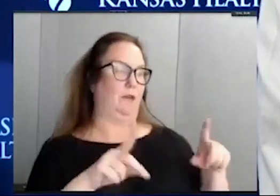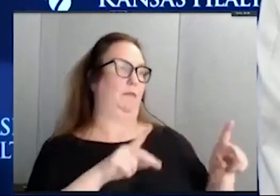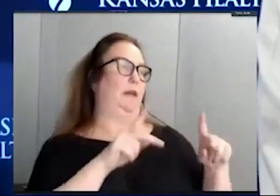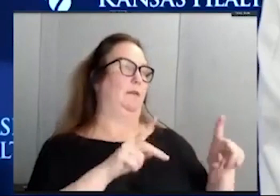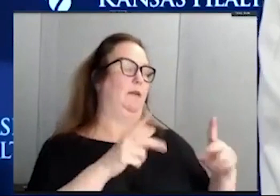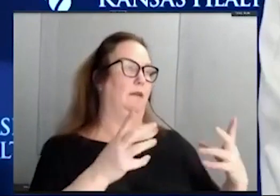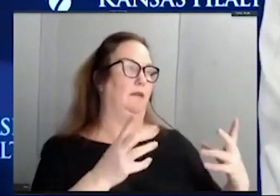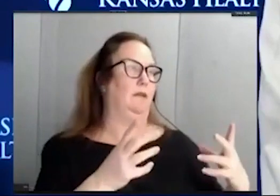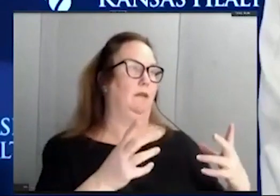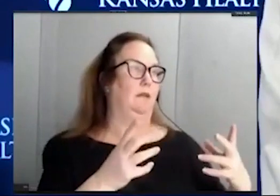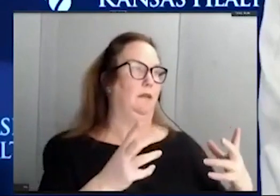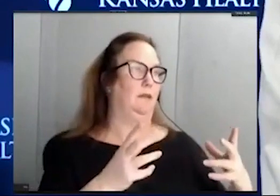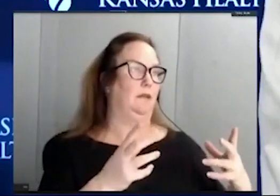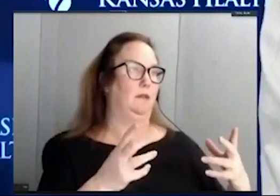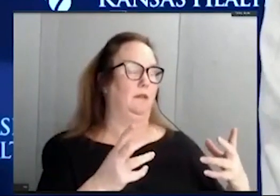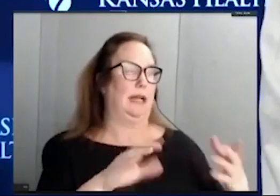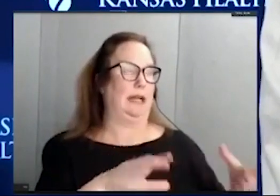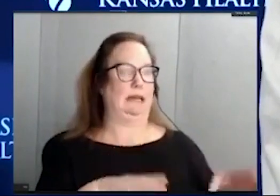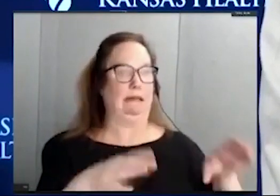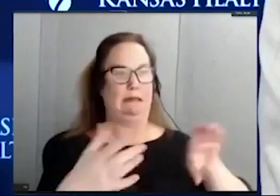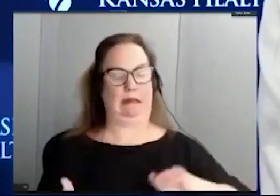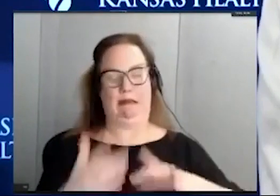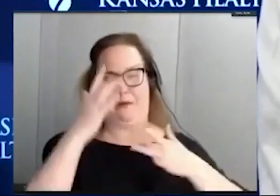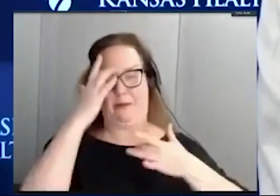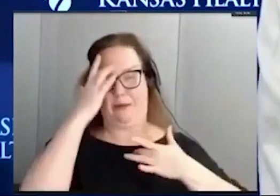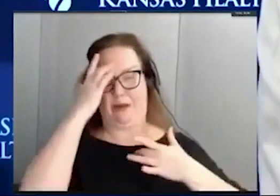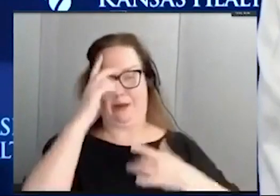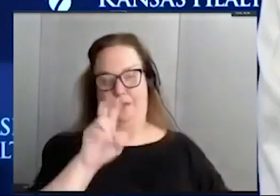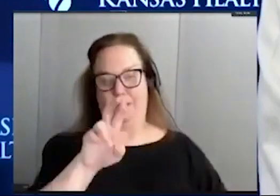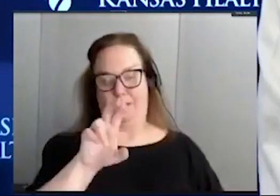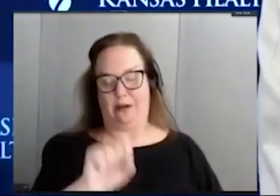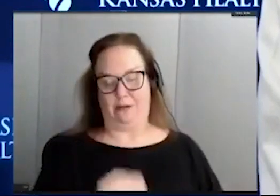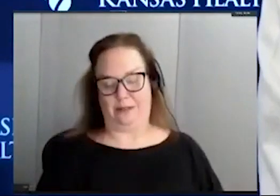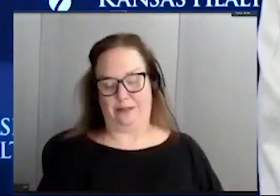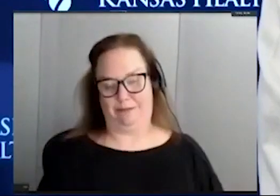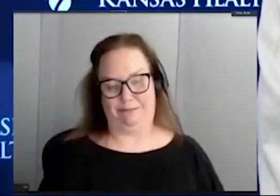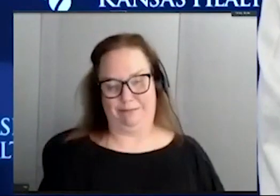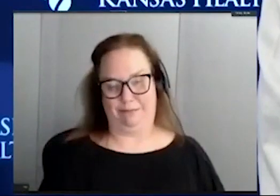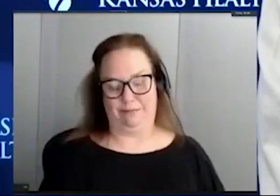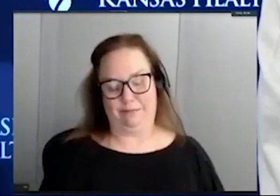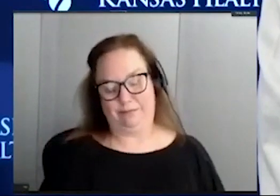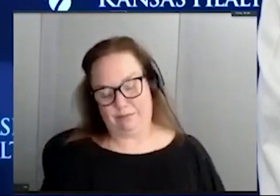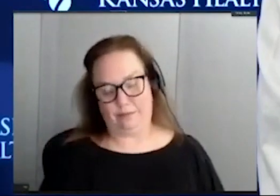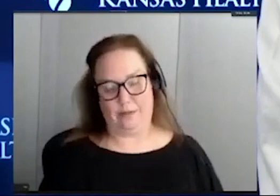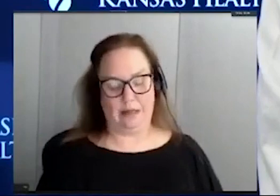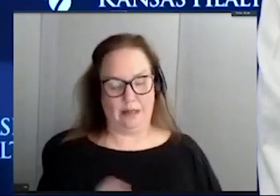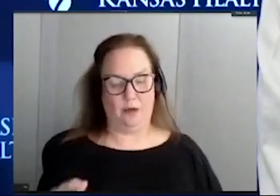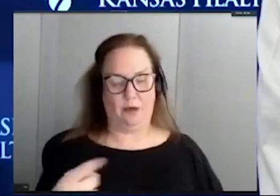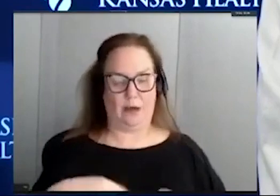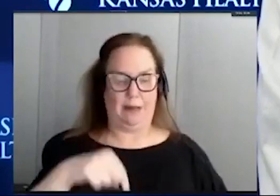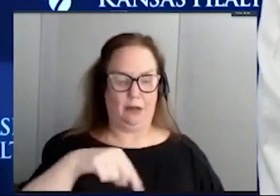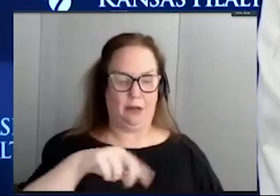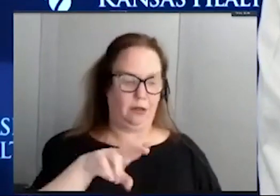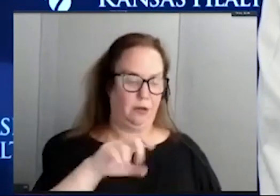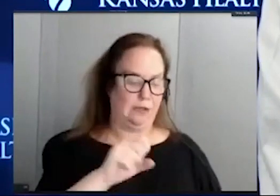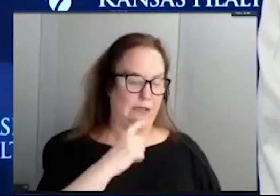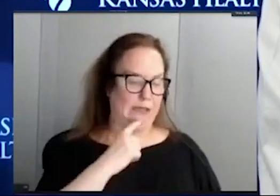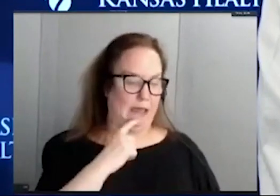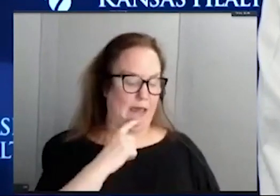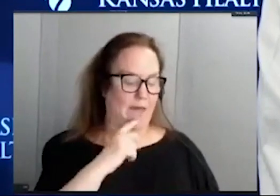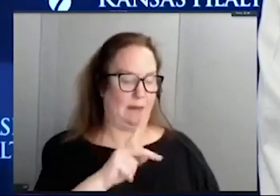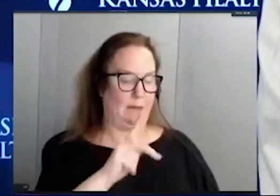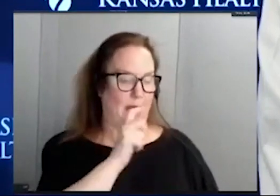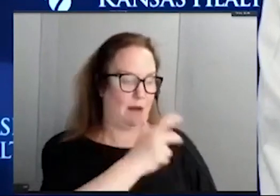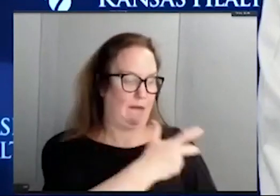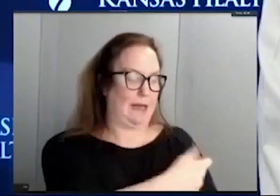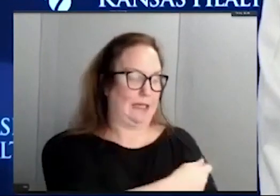already died from the virus, so to speak. So then you come to the United States, you say, okay, of the unvaccinated population,